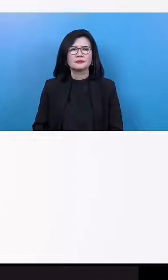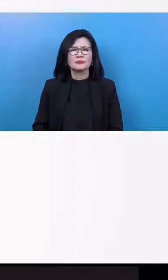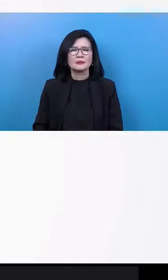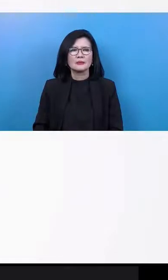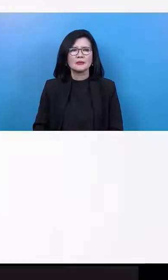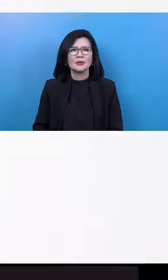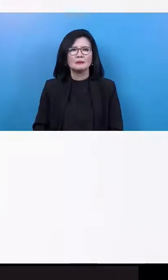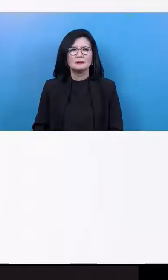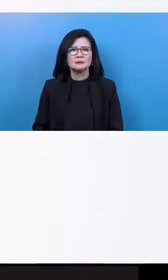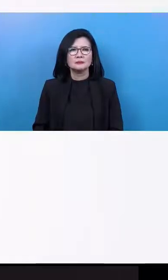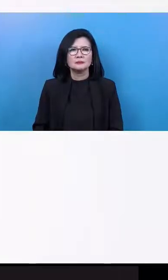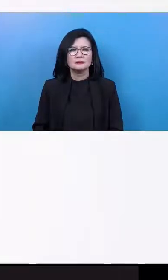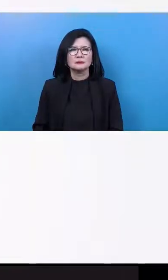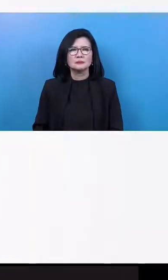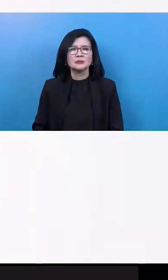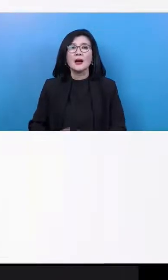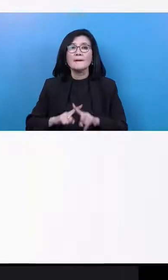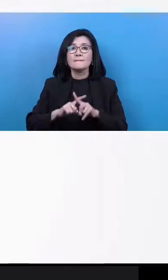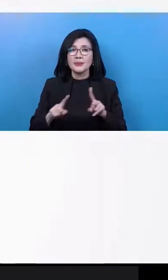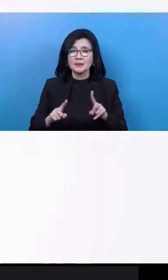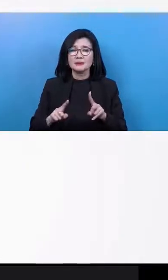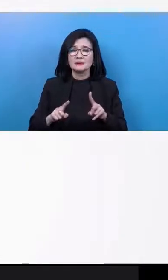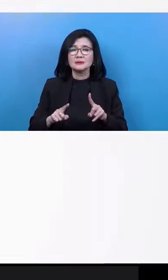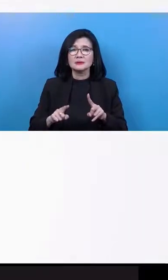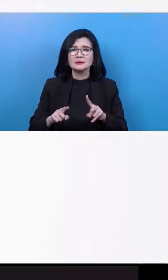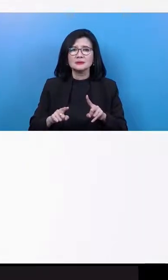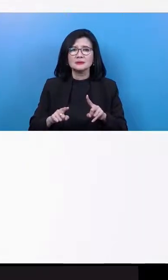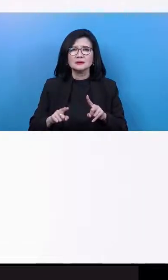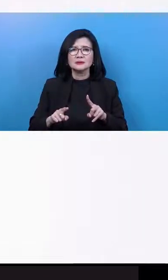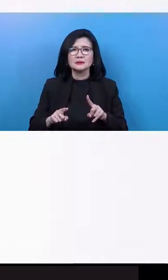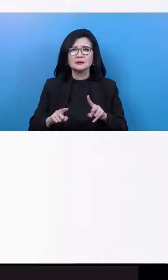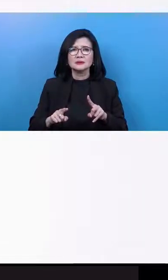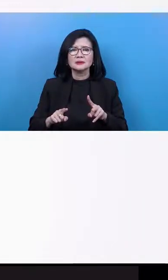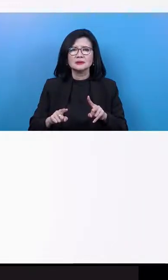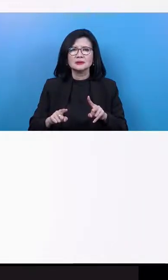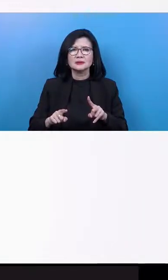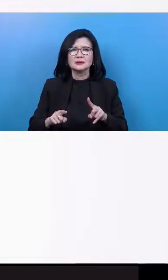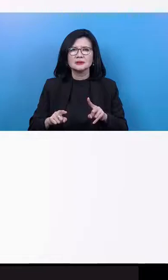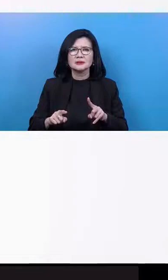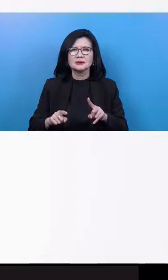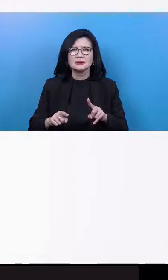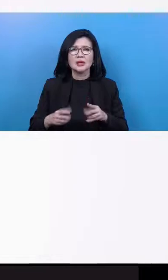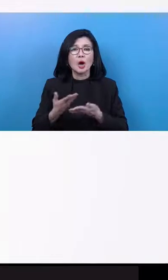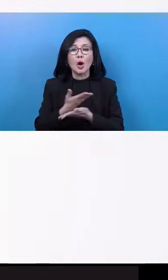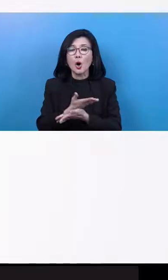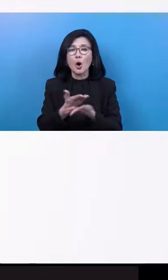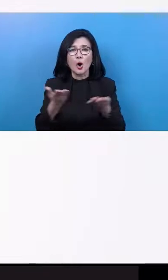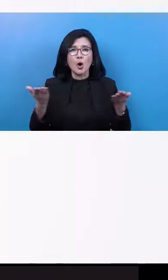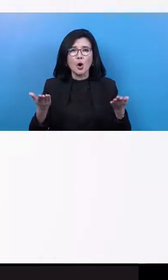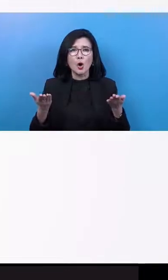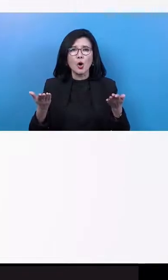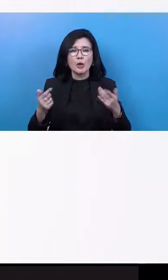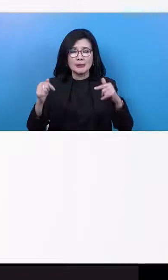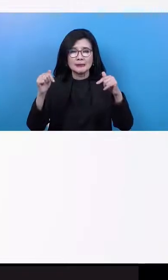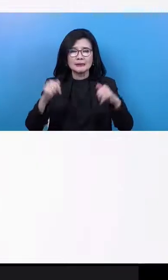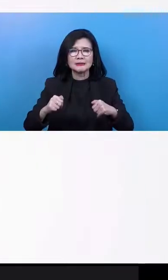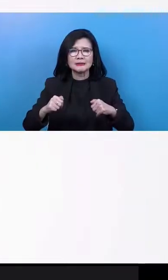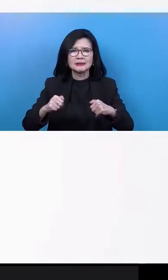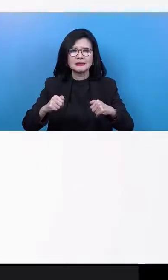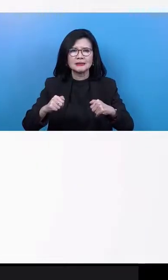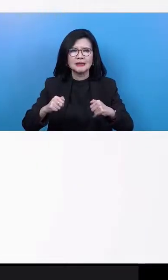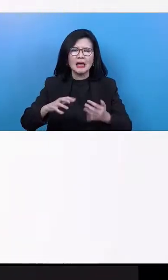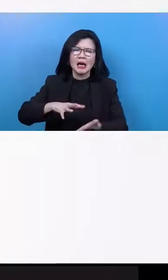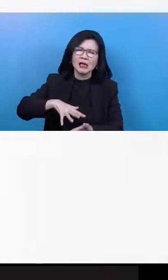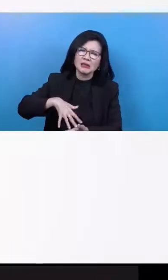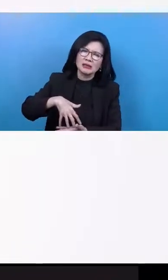through all these, we realized that vulnerability was exposed, and the